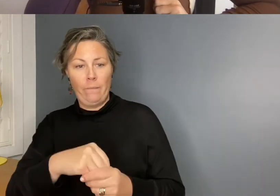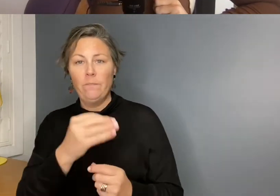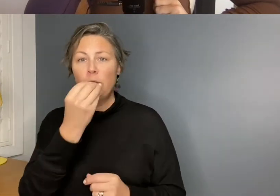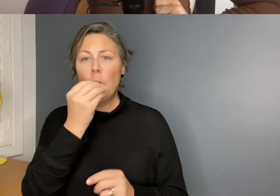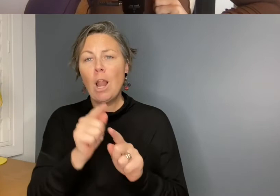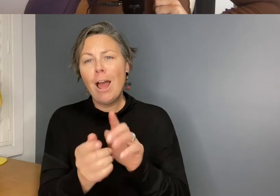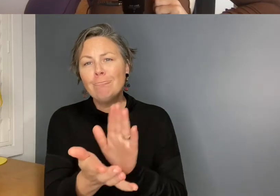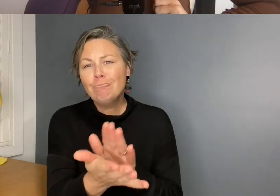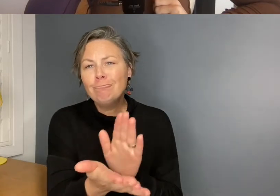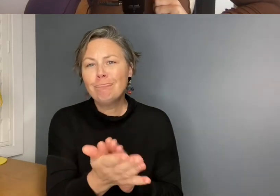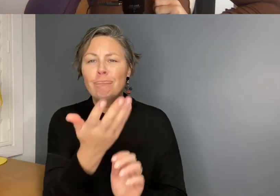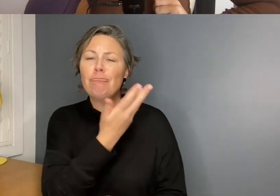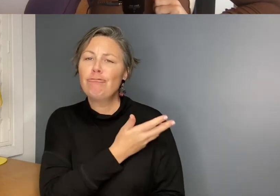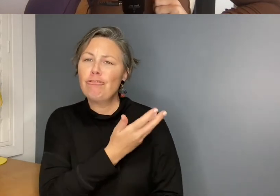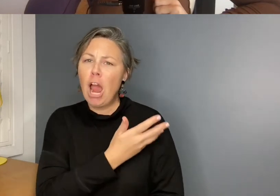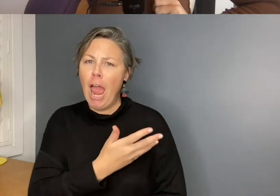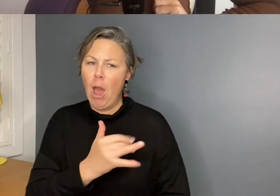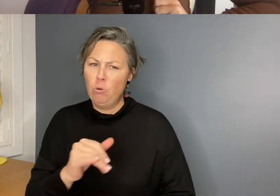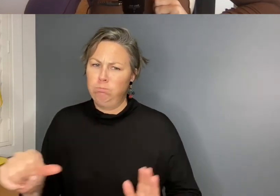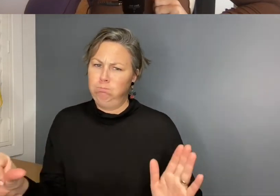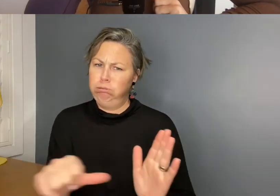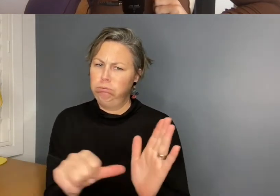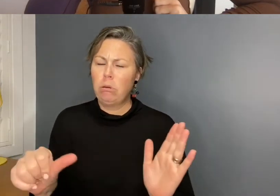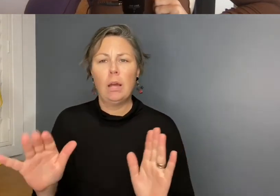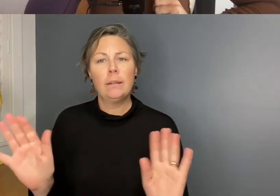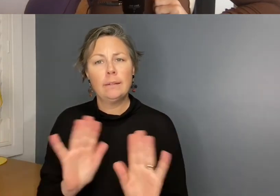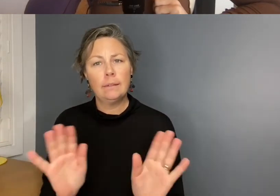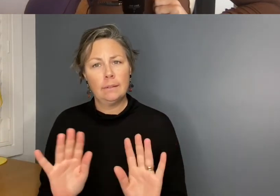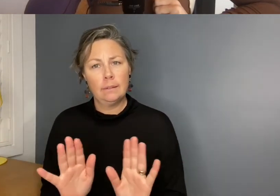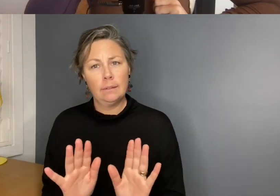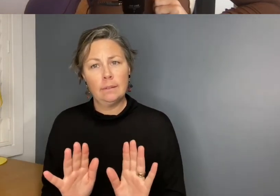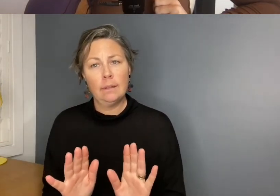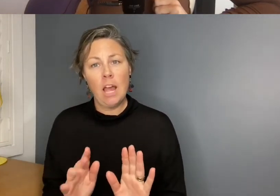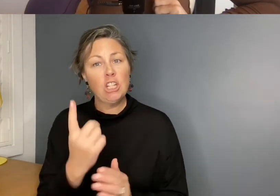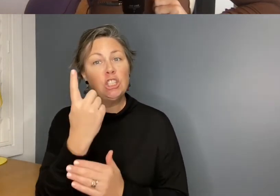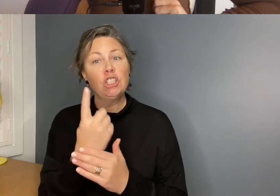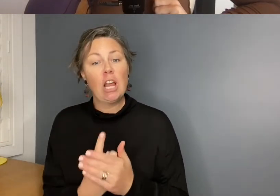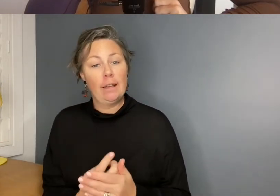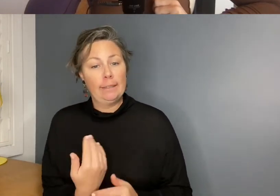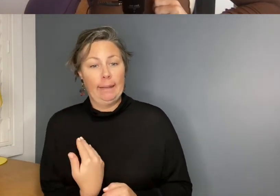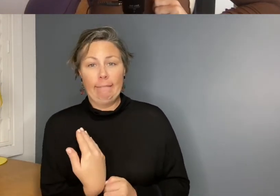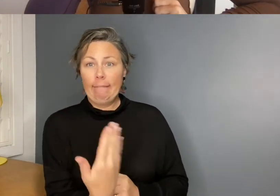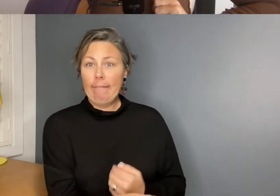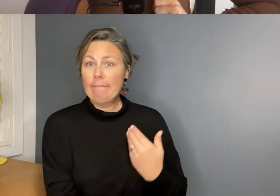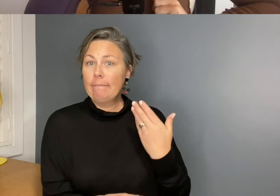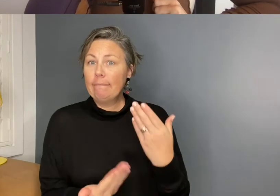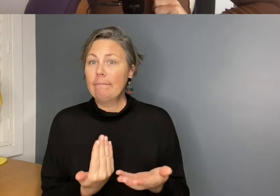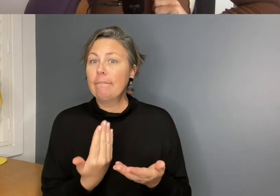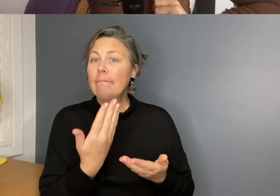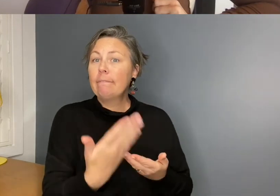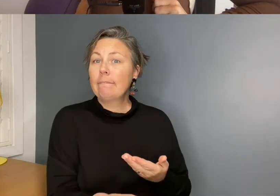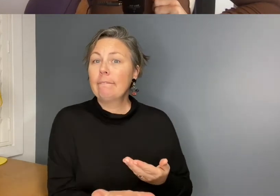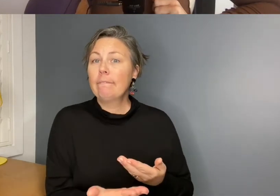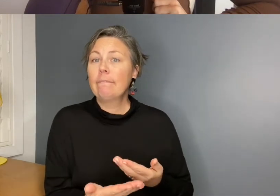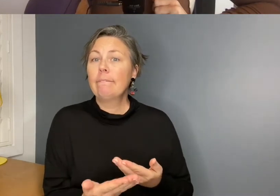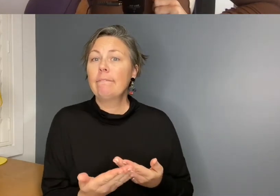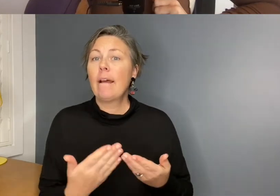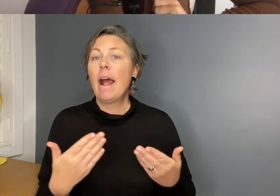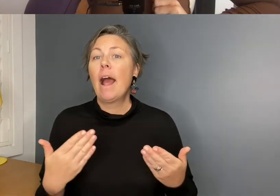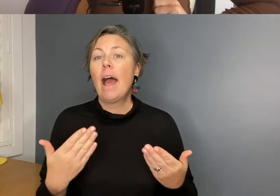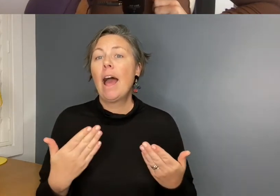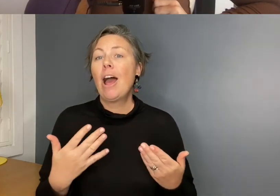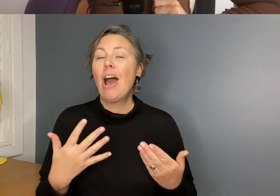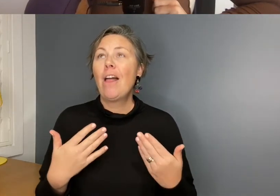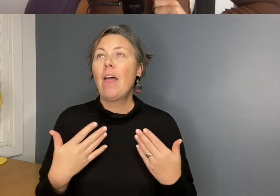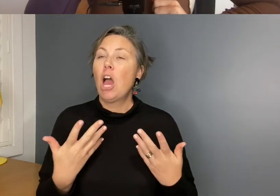And the parent's job is to give your child a range of again, I don't really want to use the word healthy,